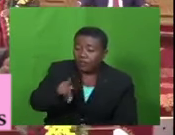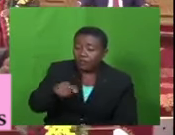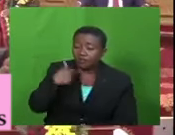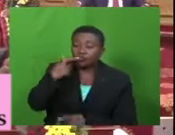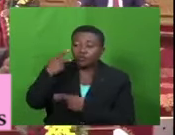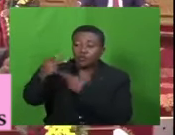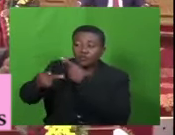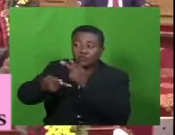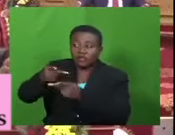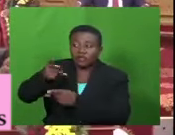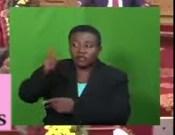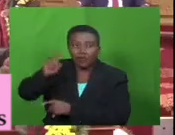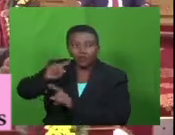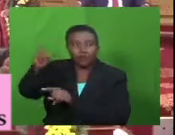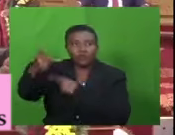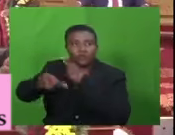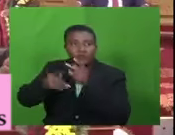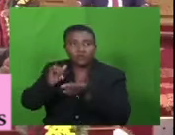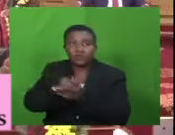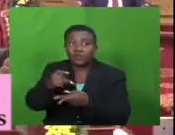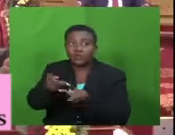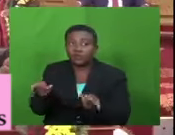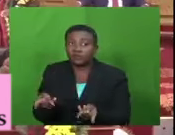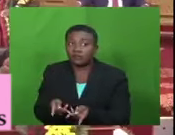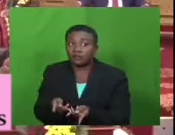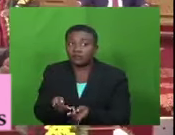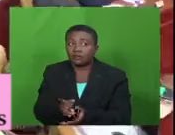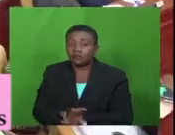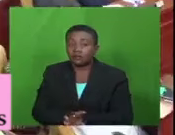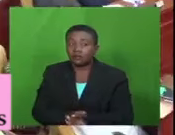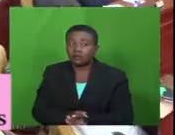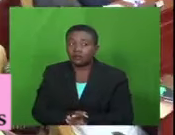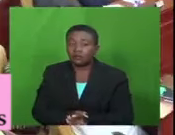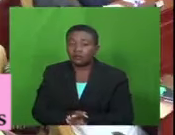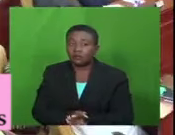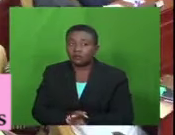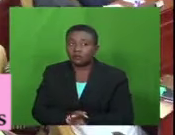pay a visit and see it for themselves.